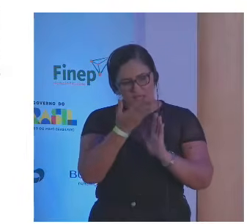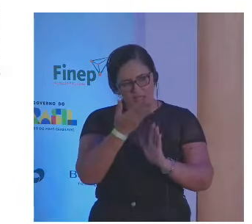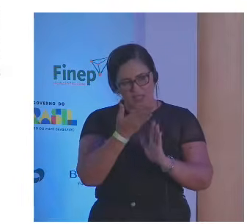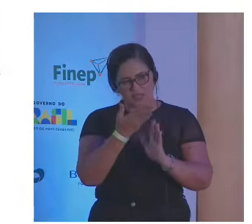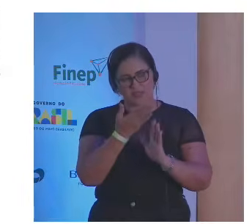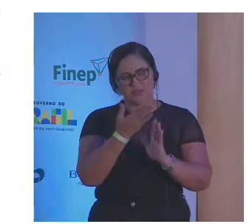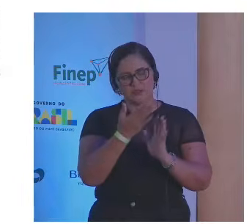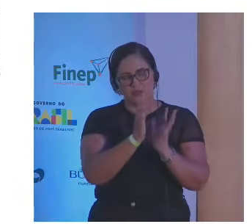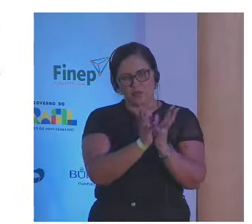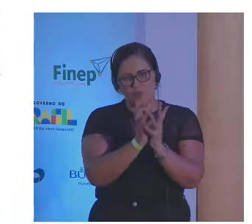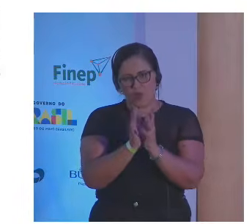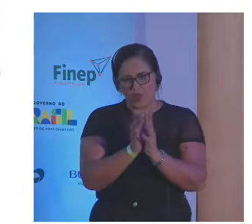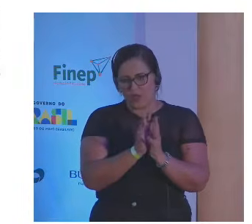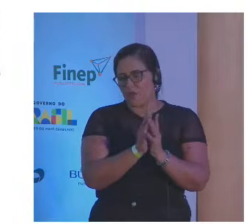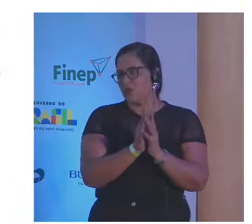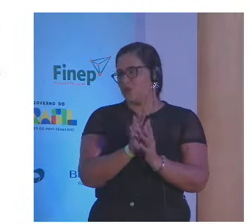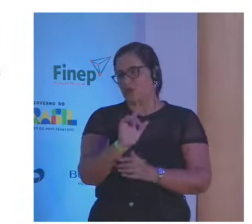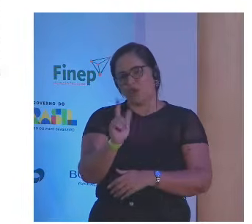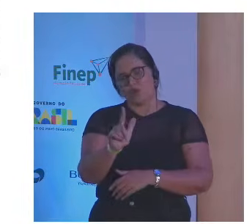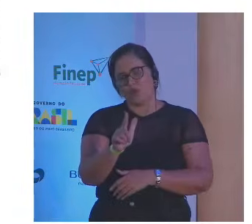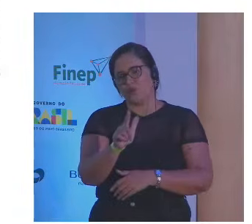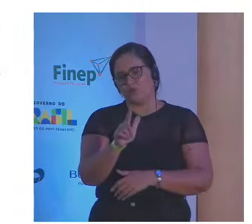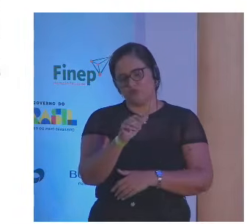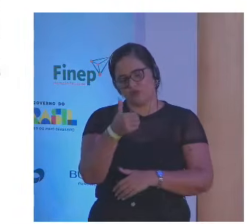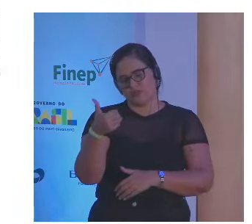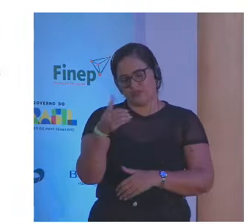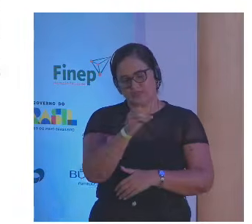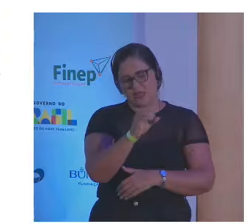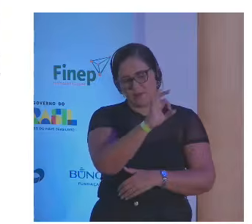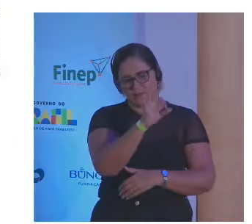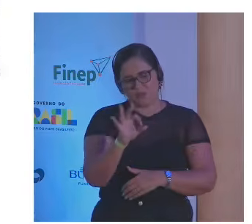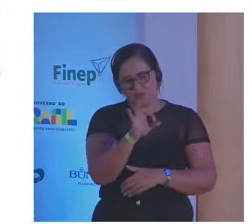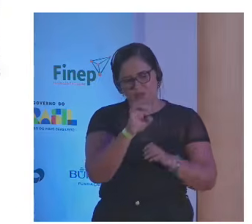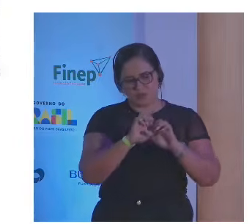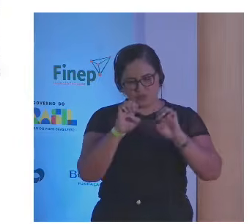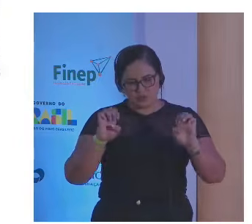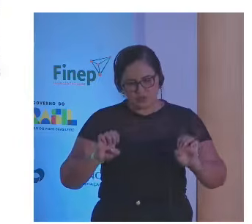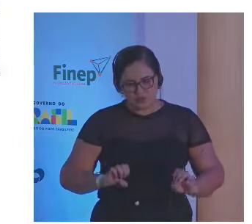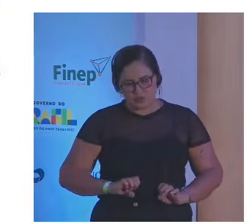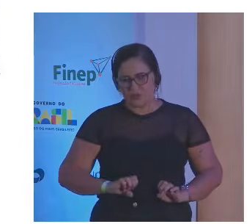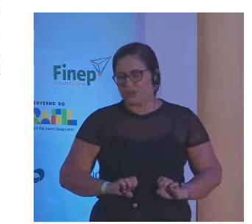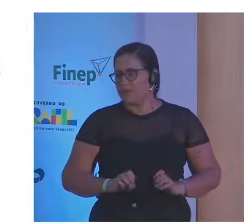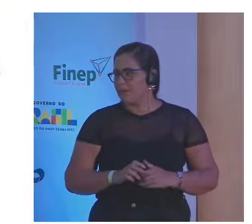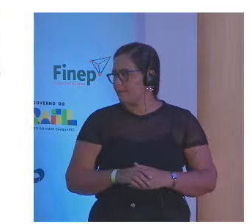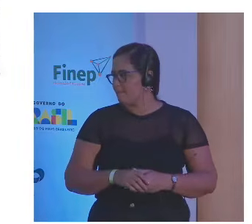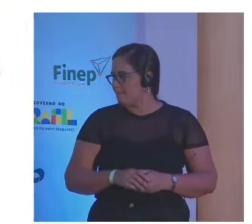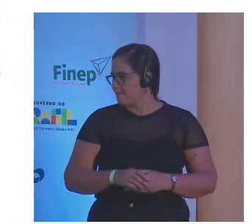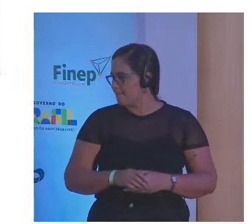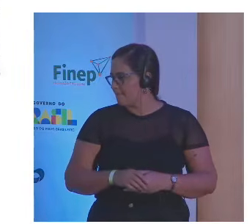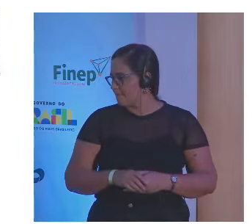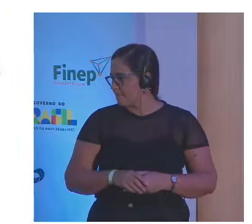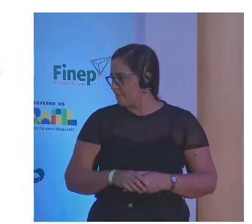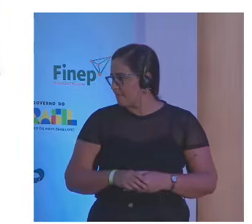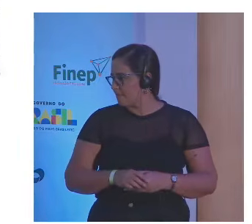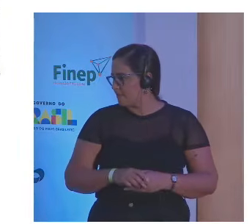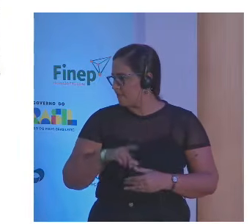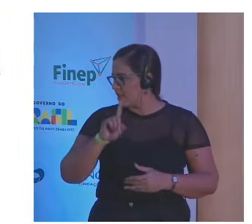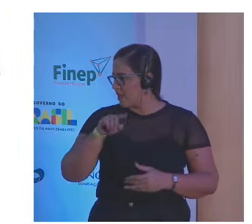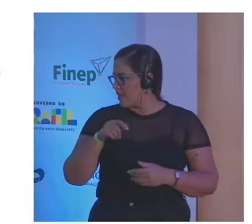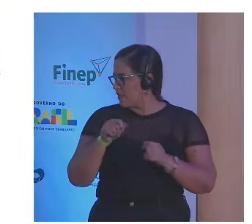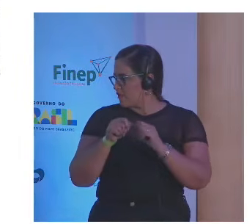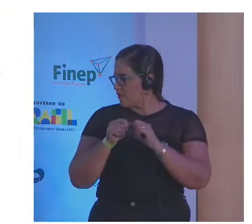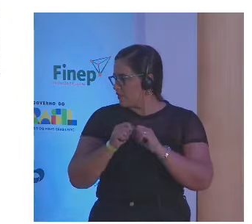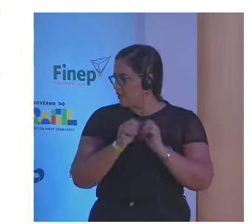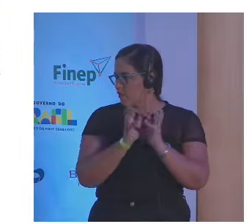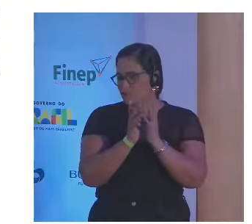course, not 100% of the framework is the corals, secreted by the corals, but is also secreted